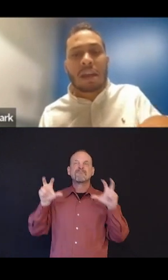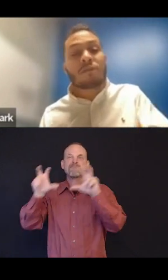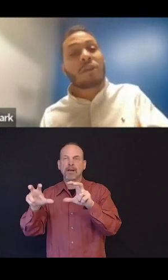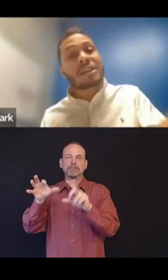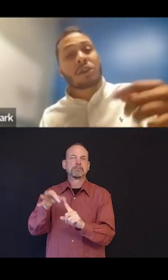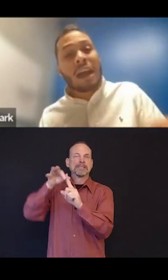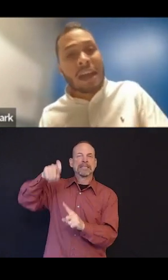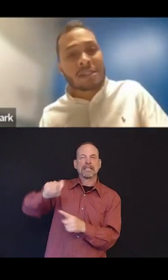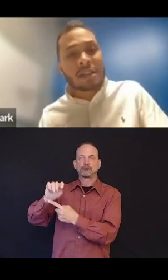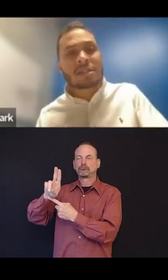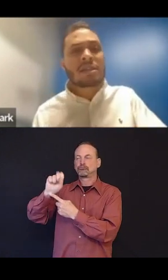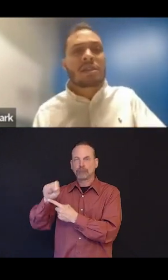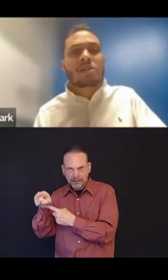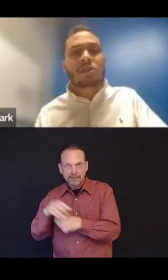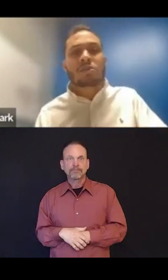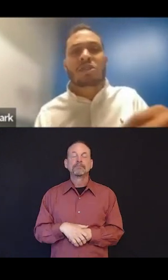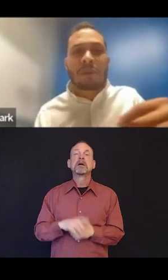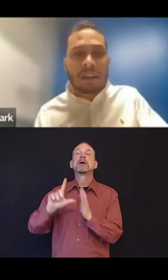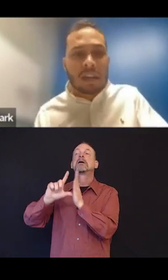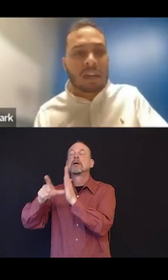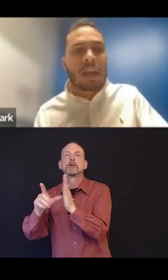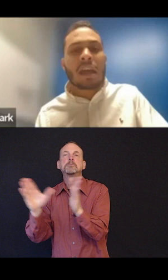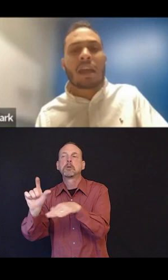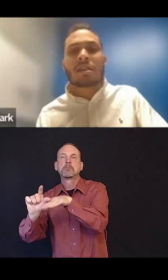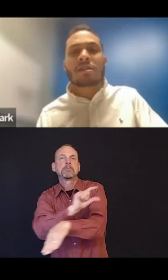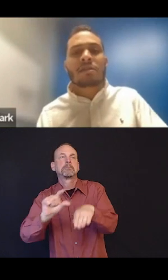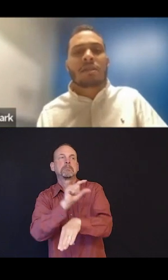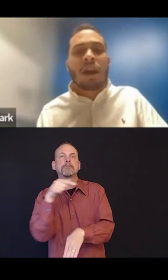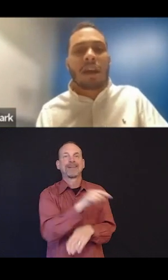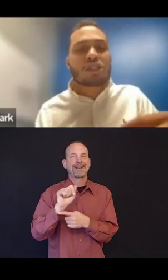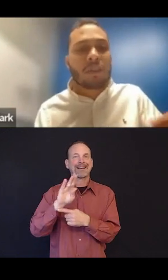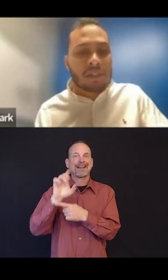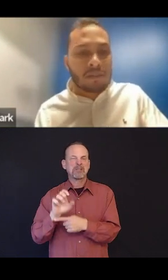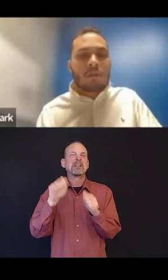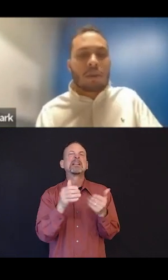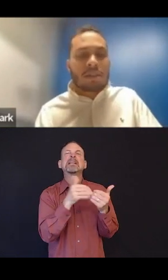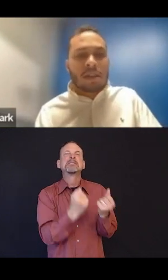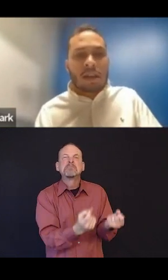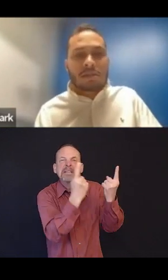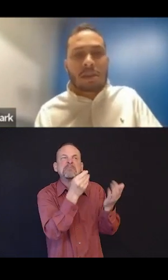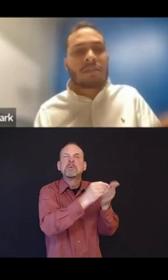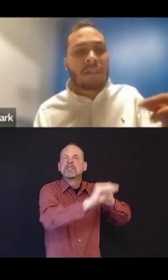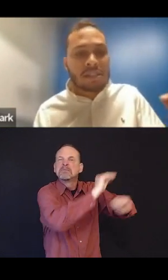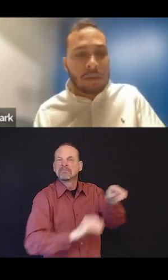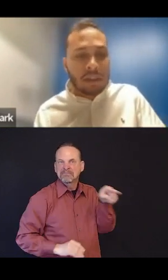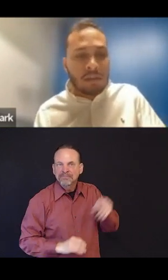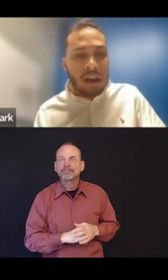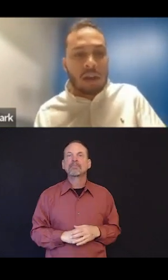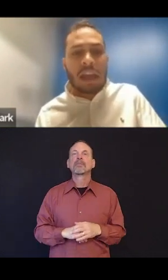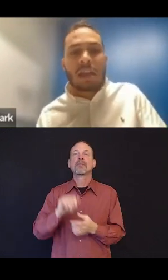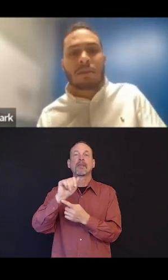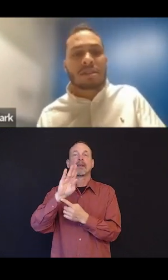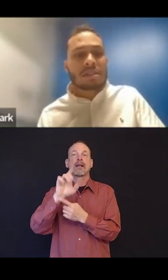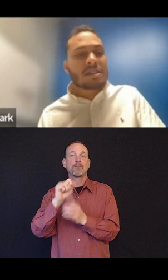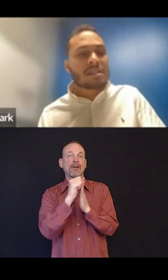an ABLE account for easier access to spending and transfer. What is some of the flexibility